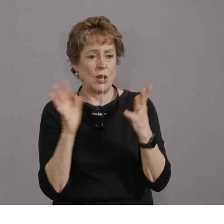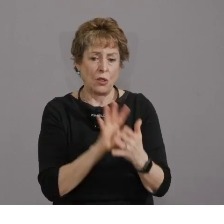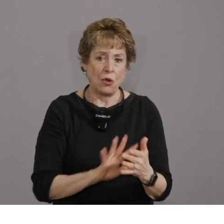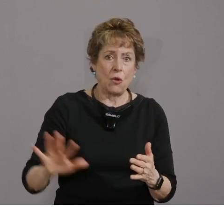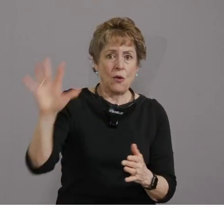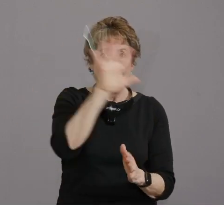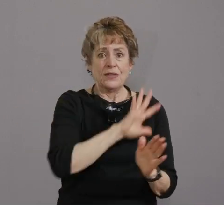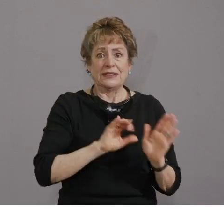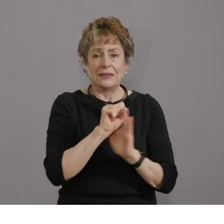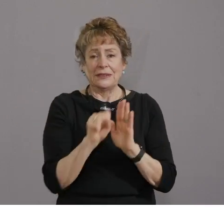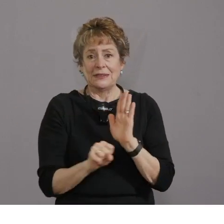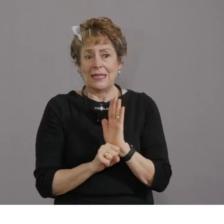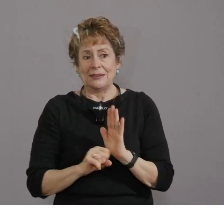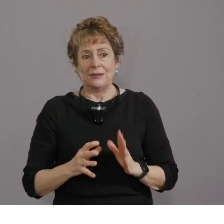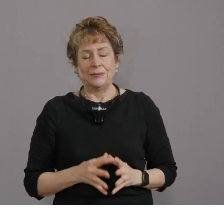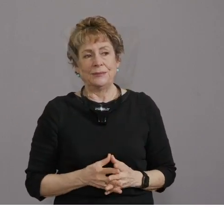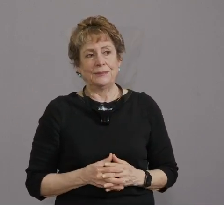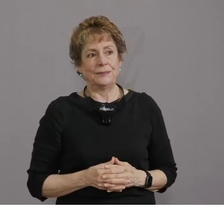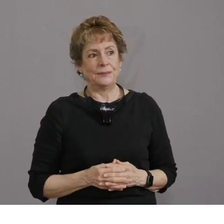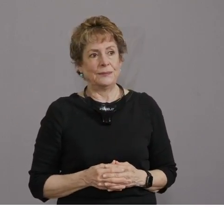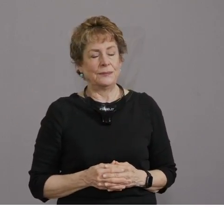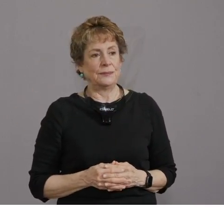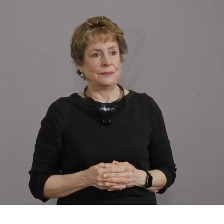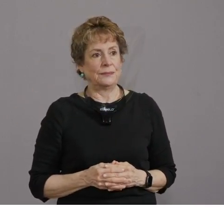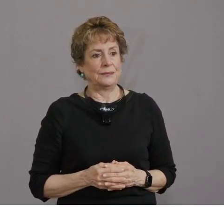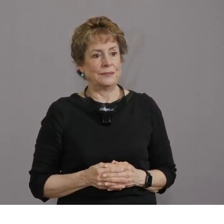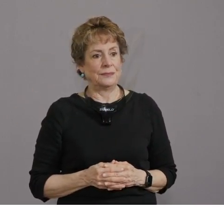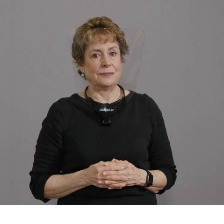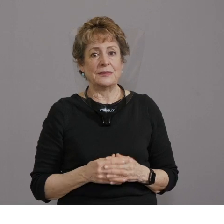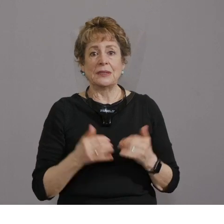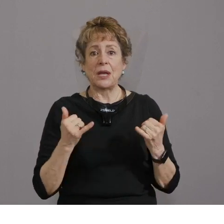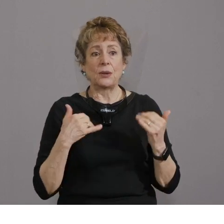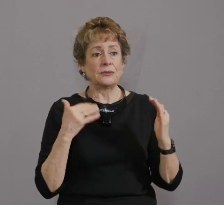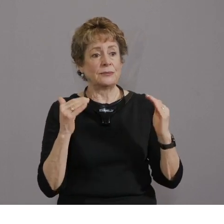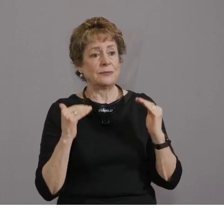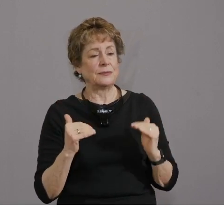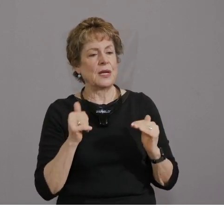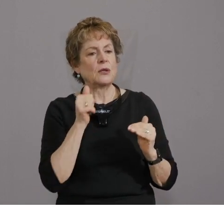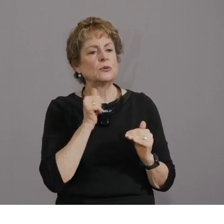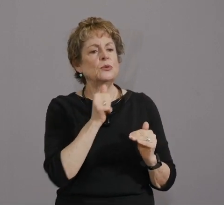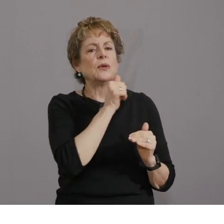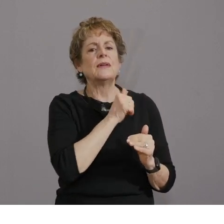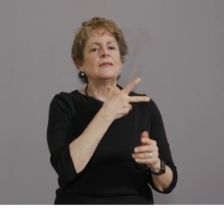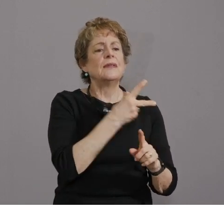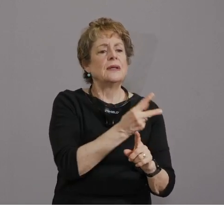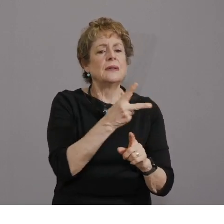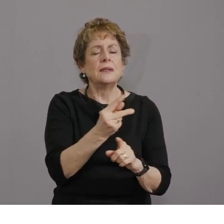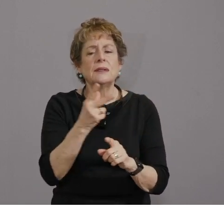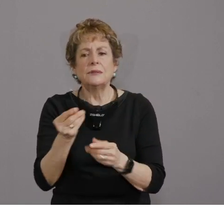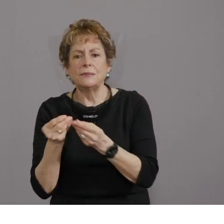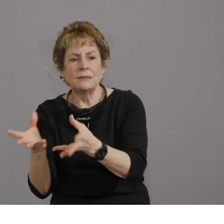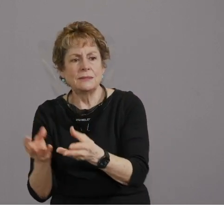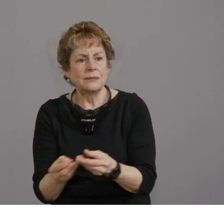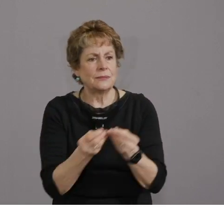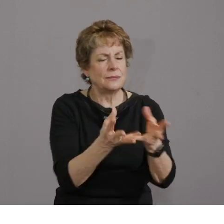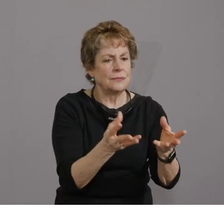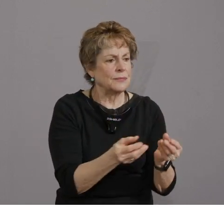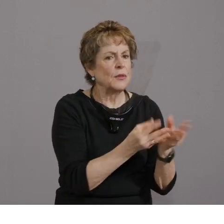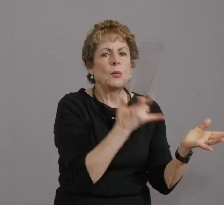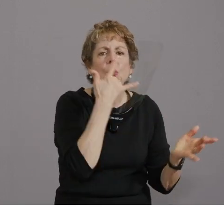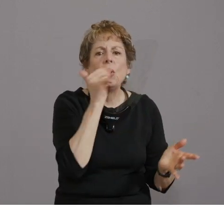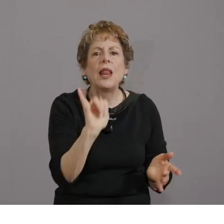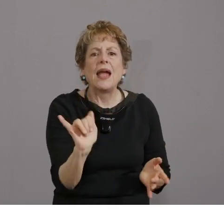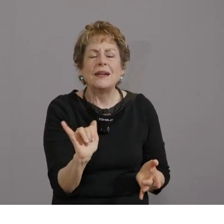So now we'll move into Arizona's vaccine allocation and administration. Over the next few weeks, ADHS will be working to